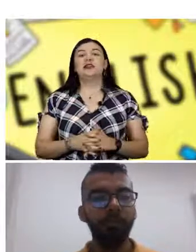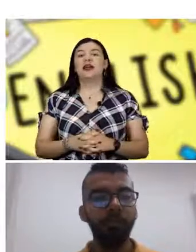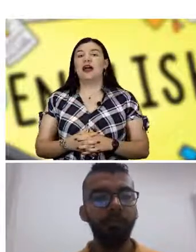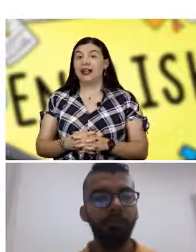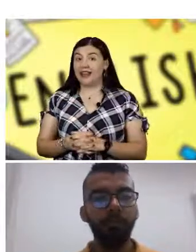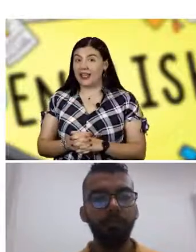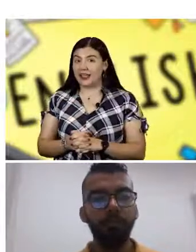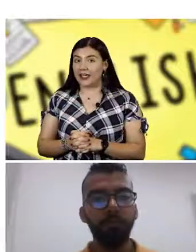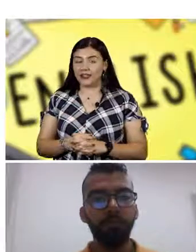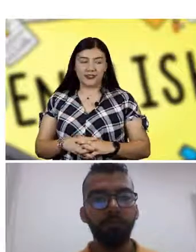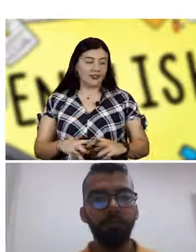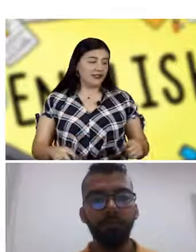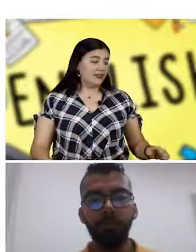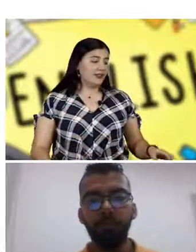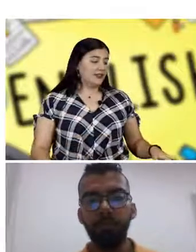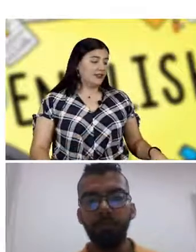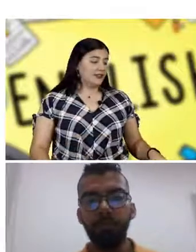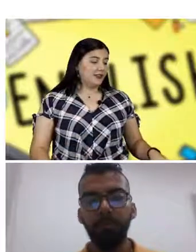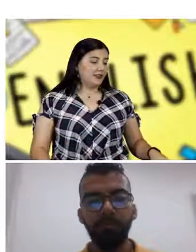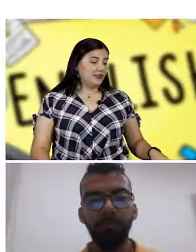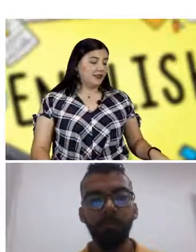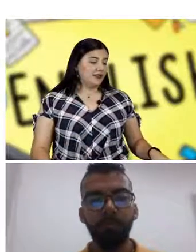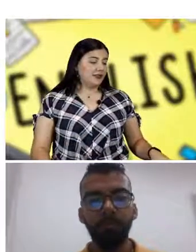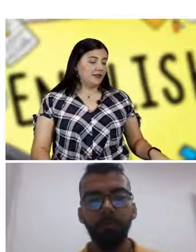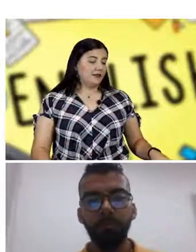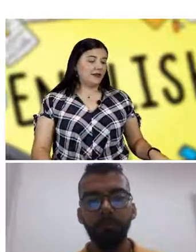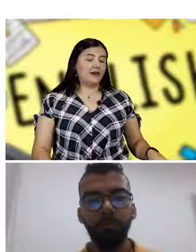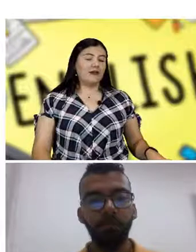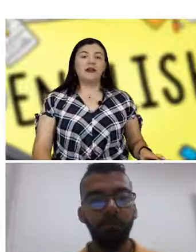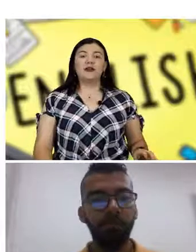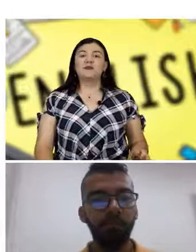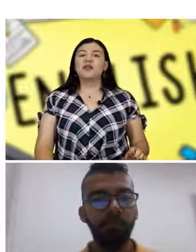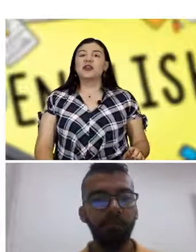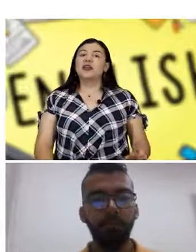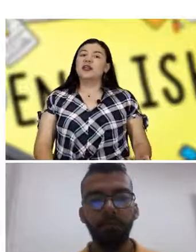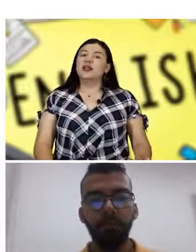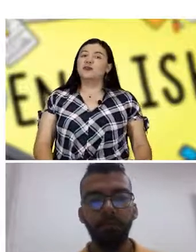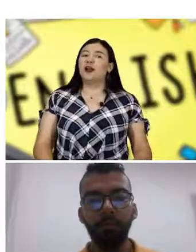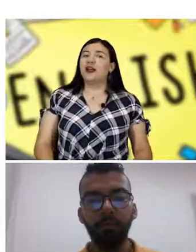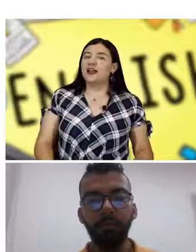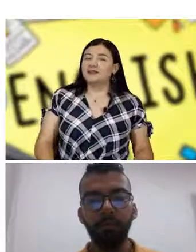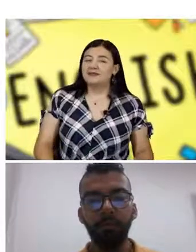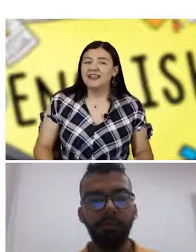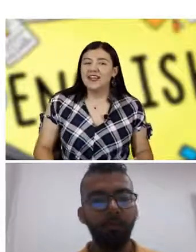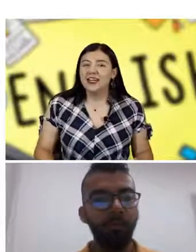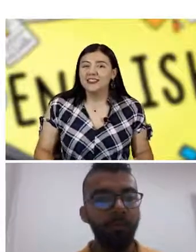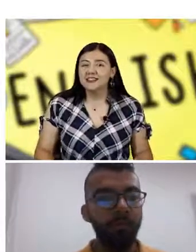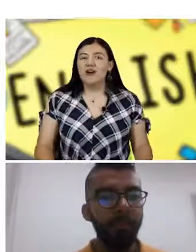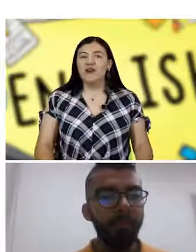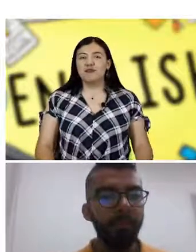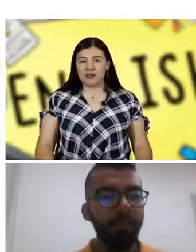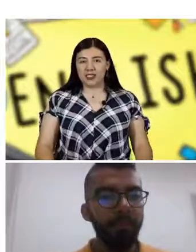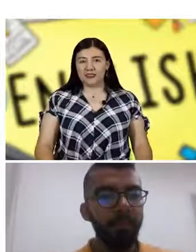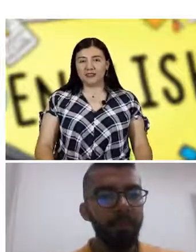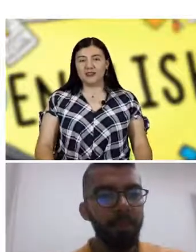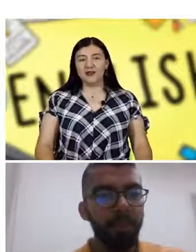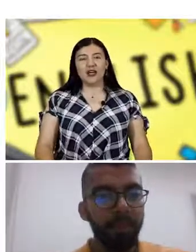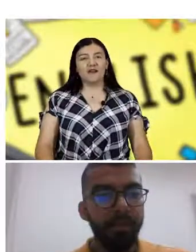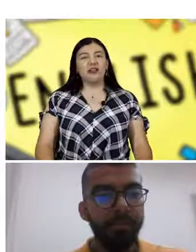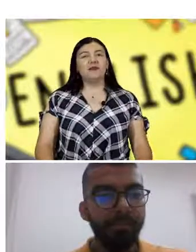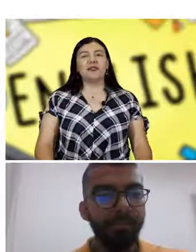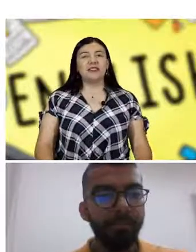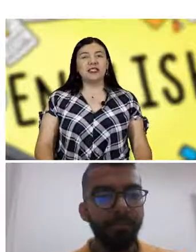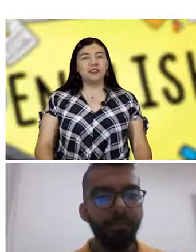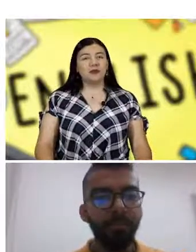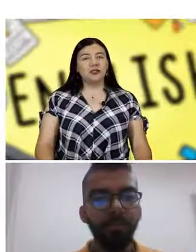is a leg. Very good. Brian, let us know, please. Do